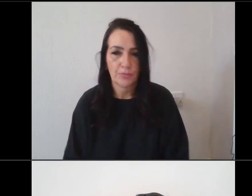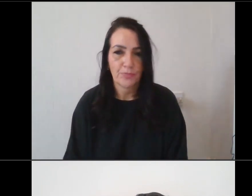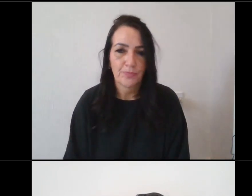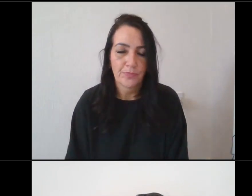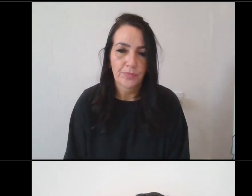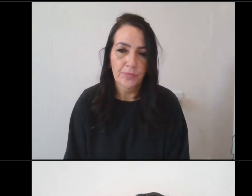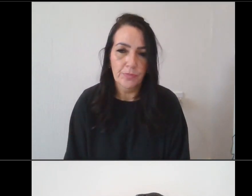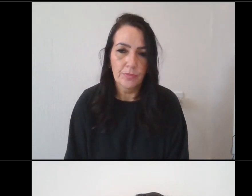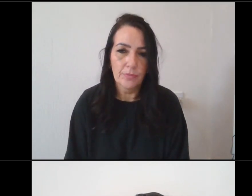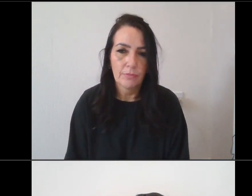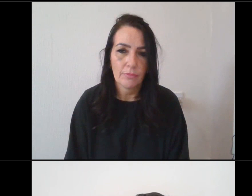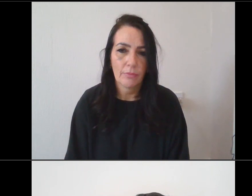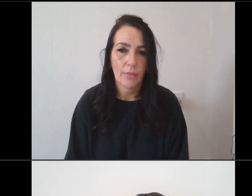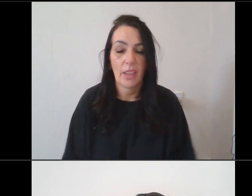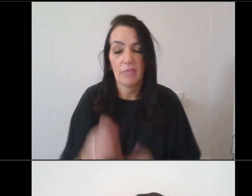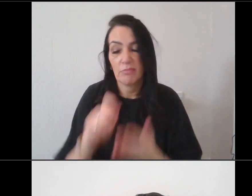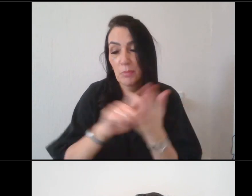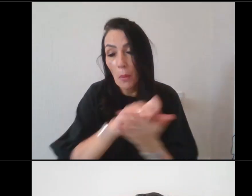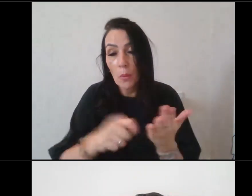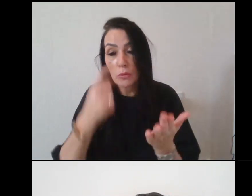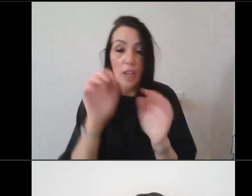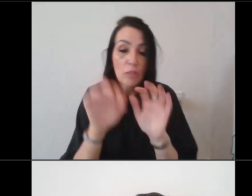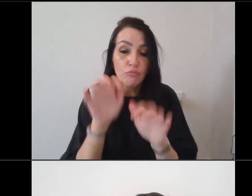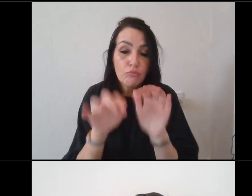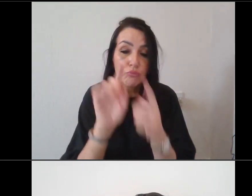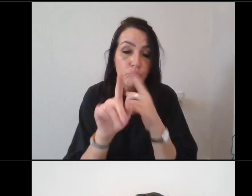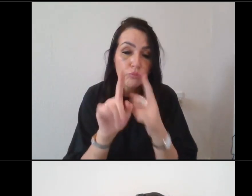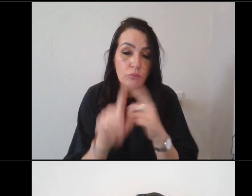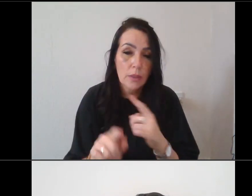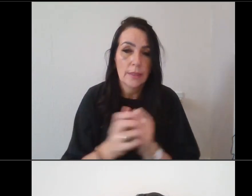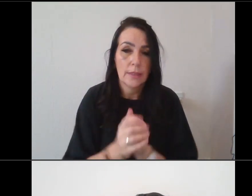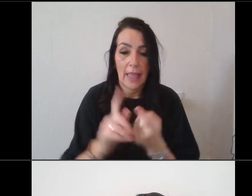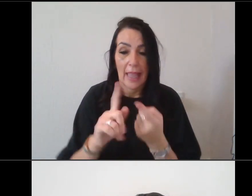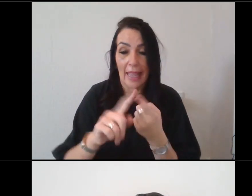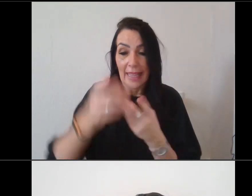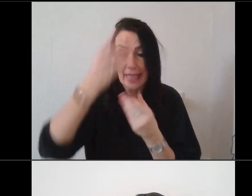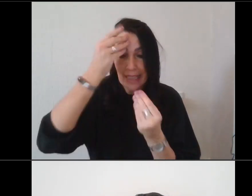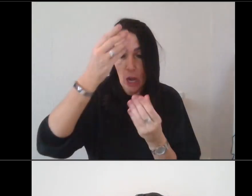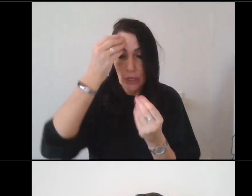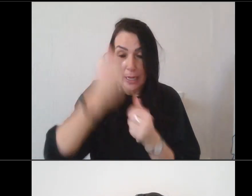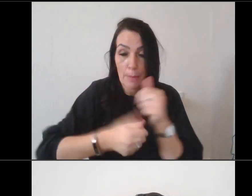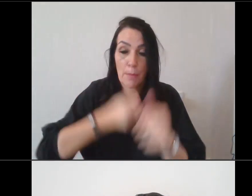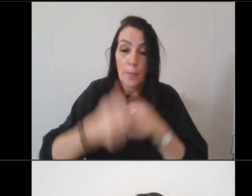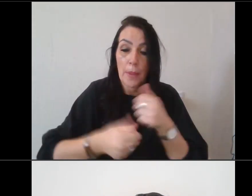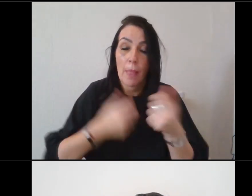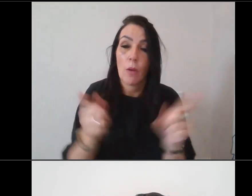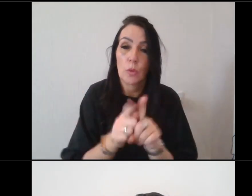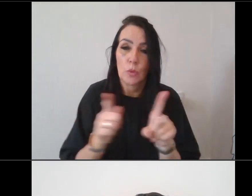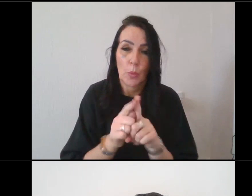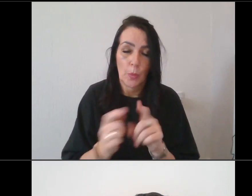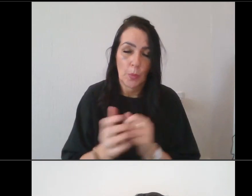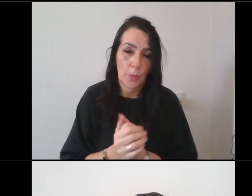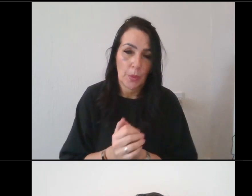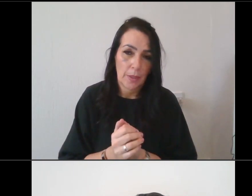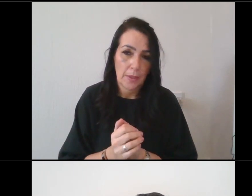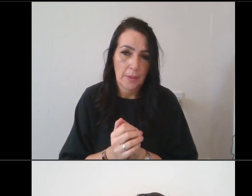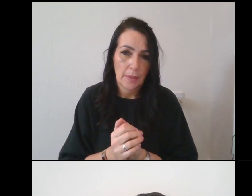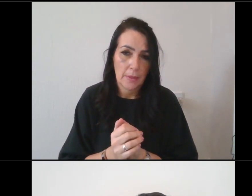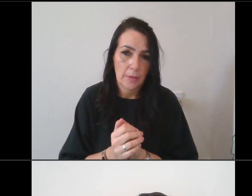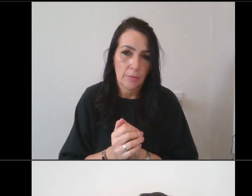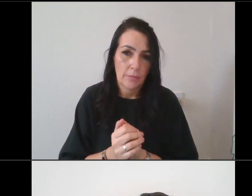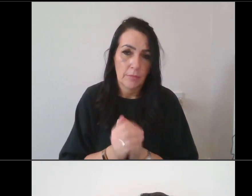features, polls and things like that. E-learning has also become more popular as well. So that's where it's